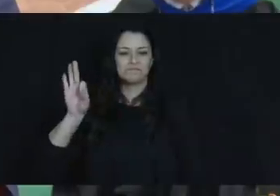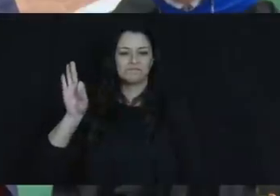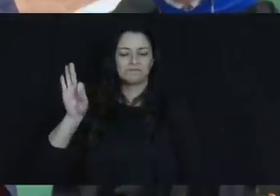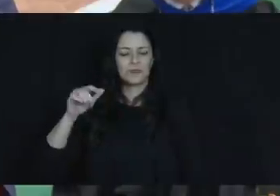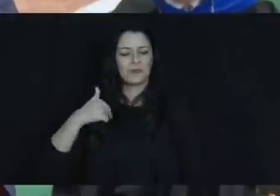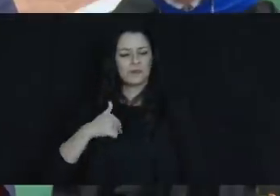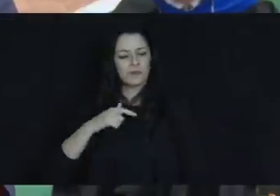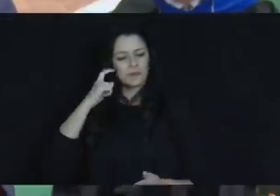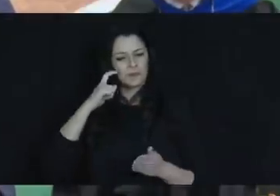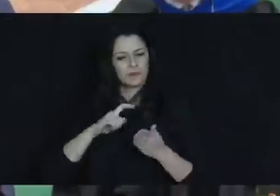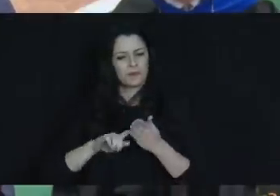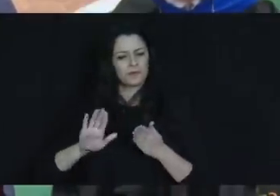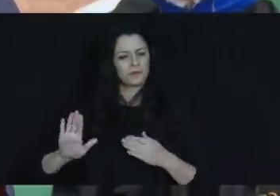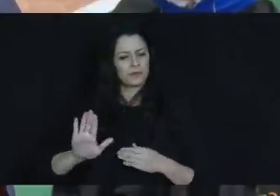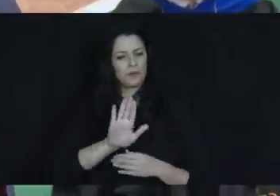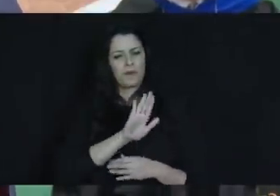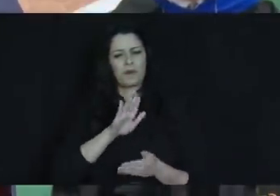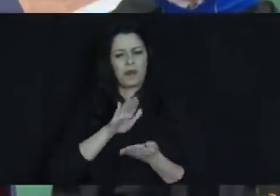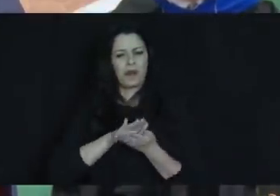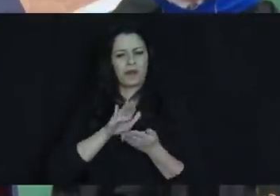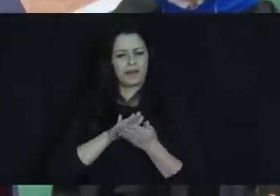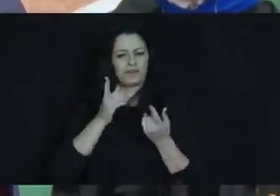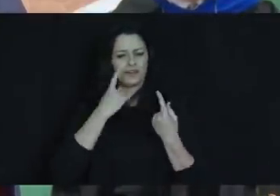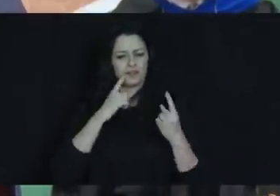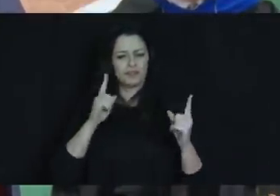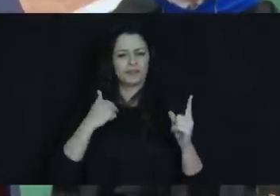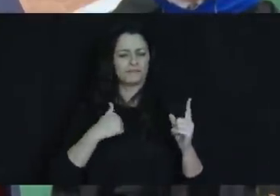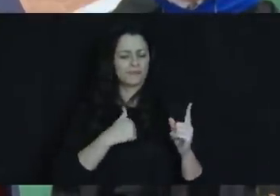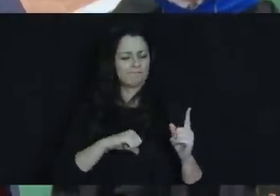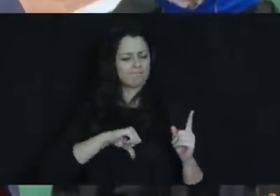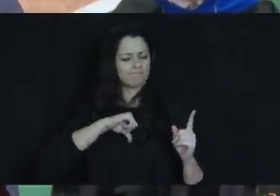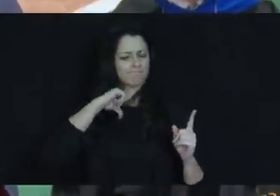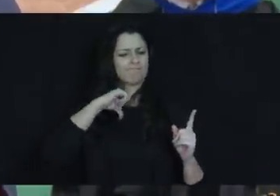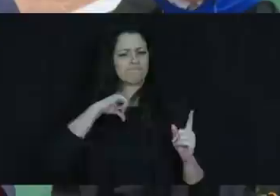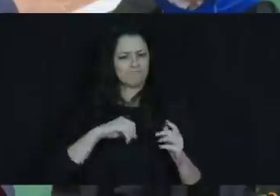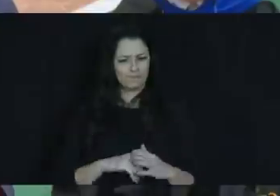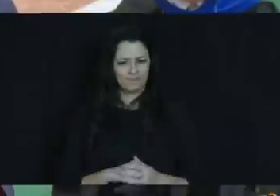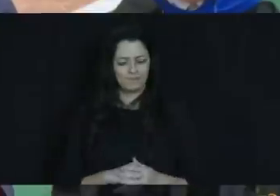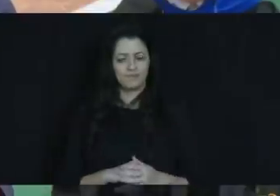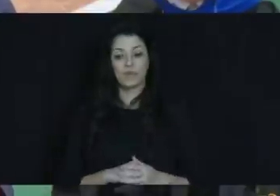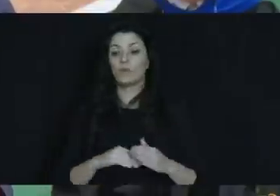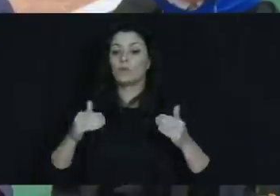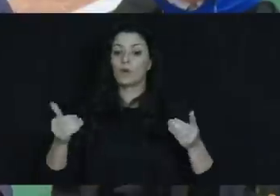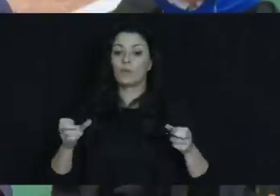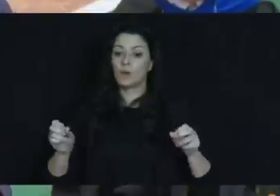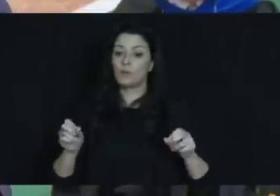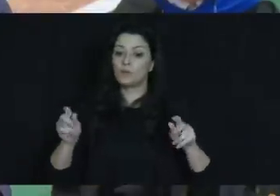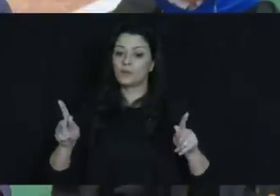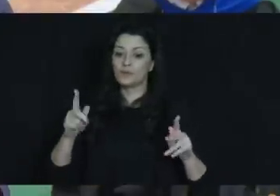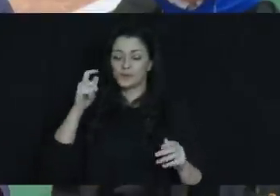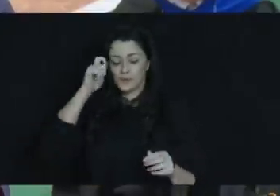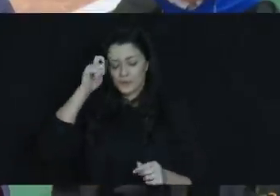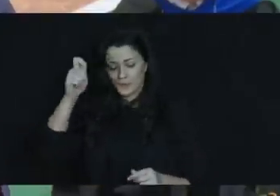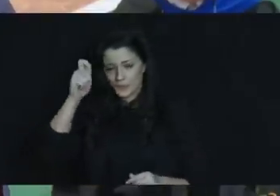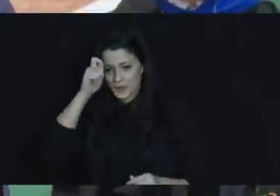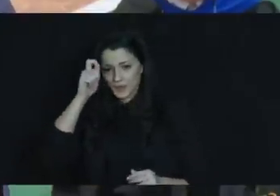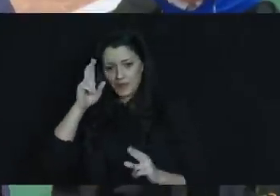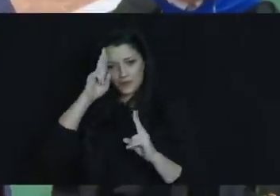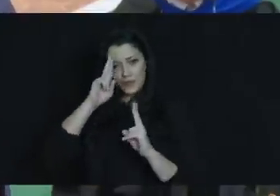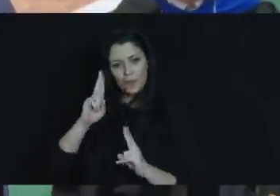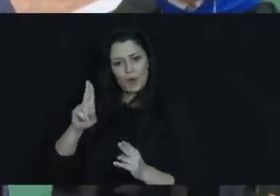academic achievements of all of our students, and we welcome the opportunity to recognize and honor students